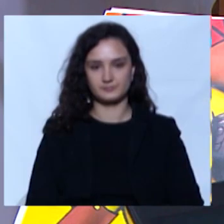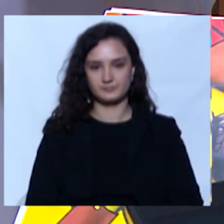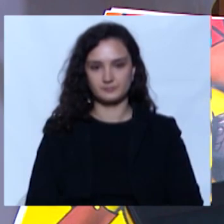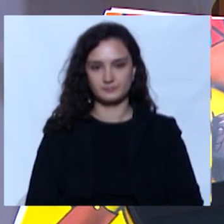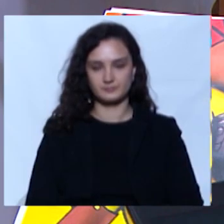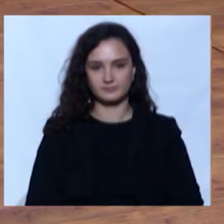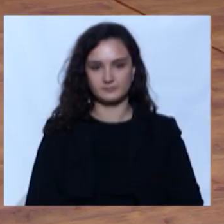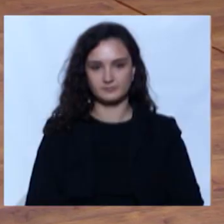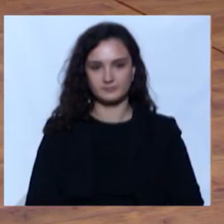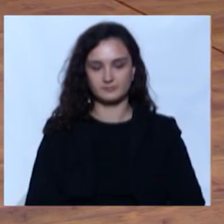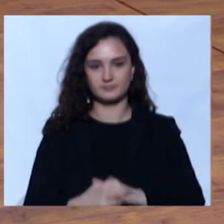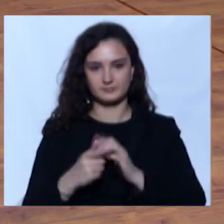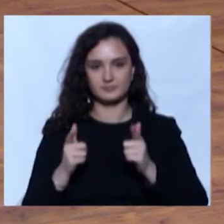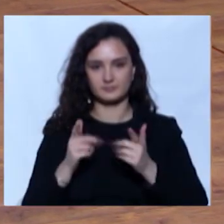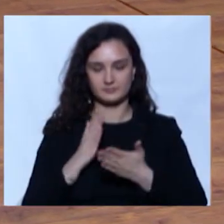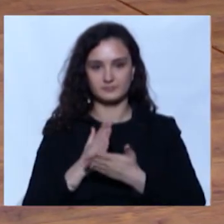Now I'm ready.